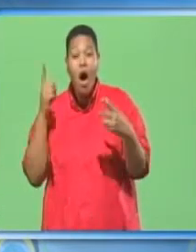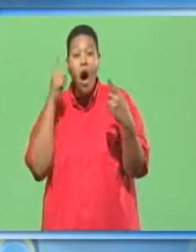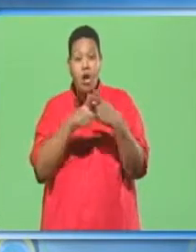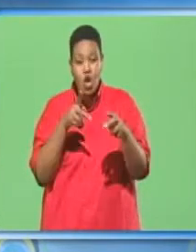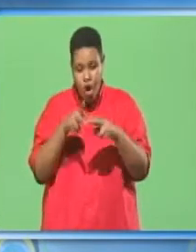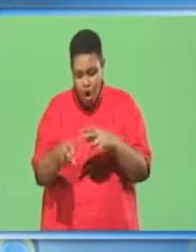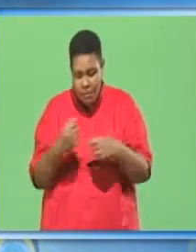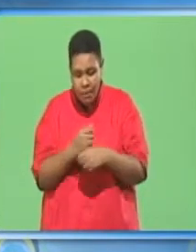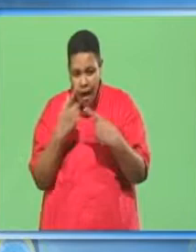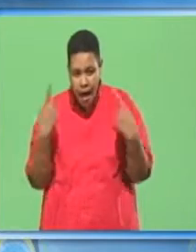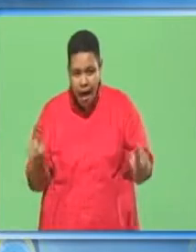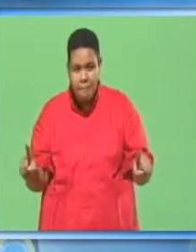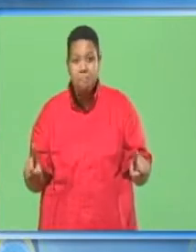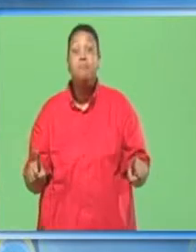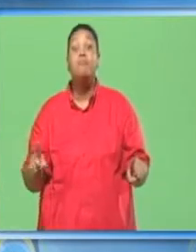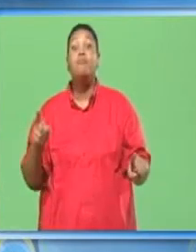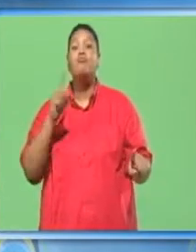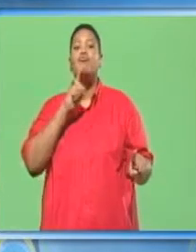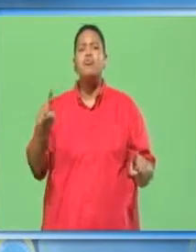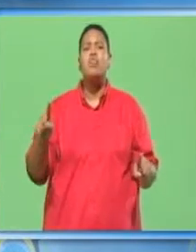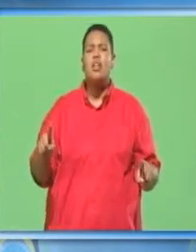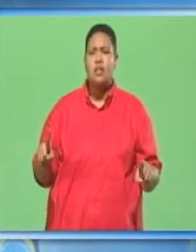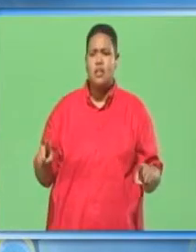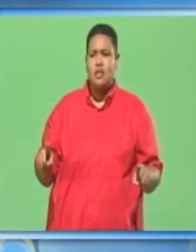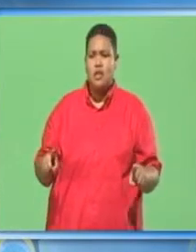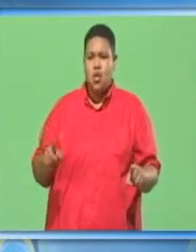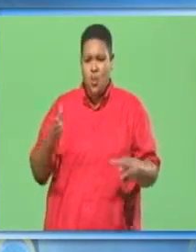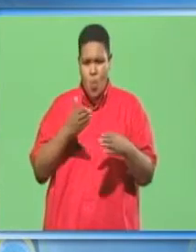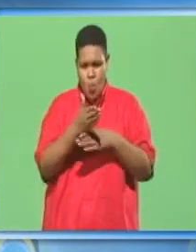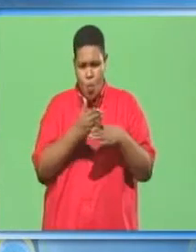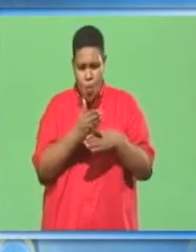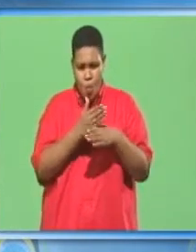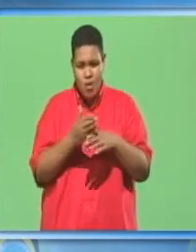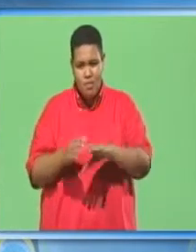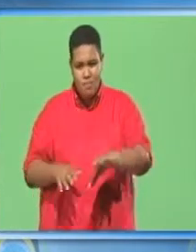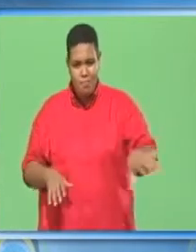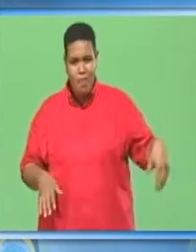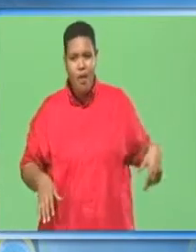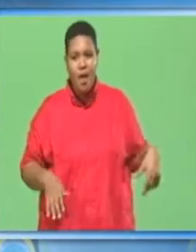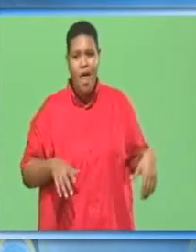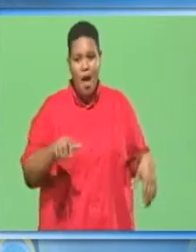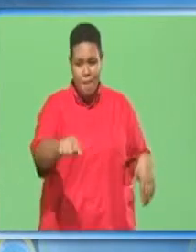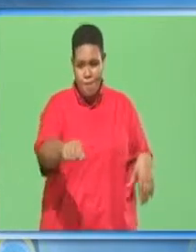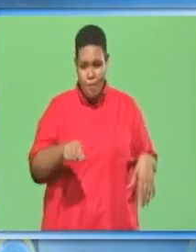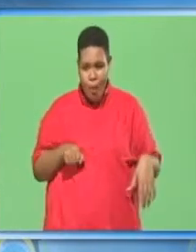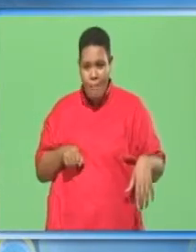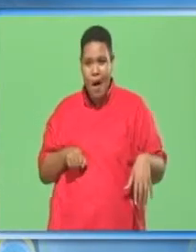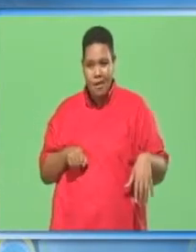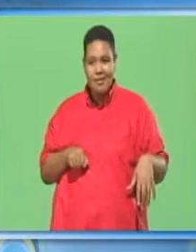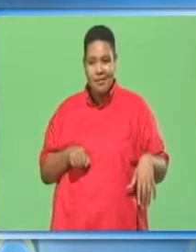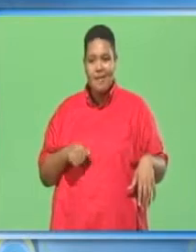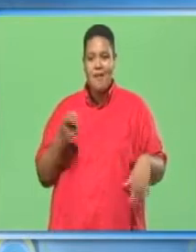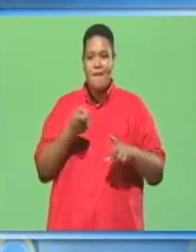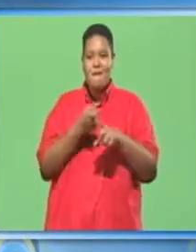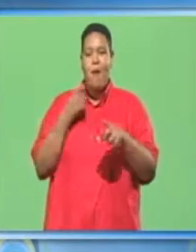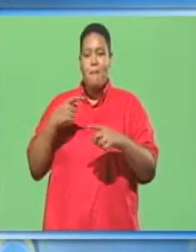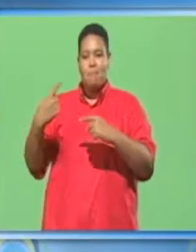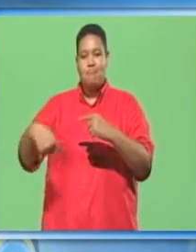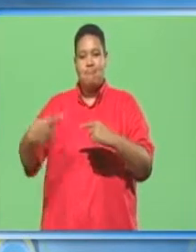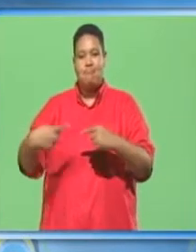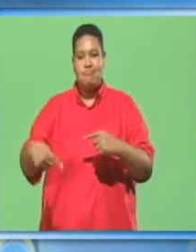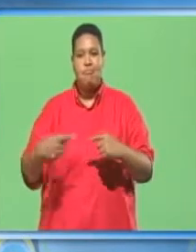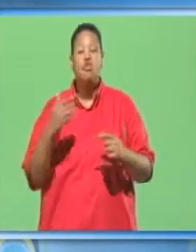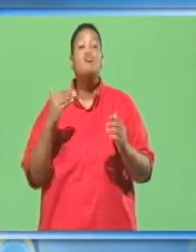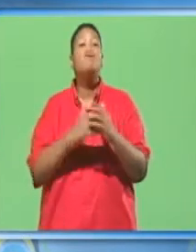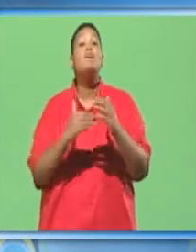made. Slightly pull away the wood from the blade and pull back the miter gauge away from the blade.